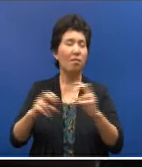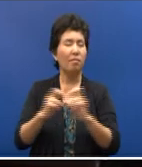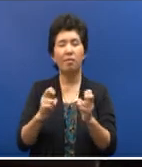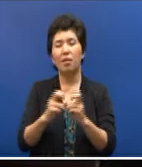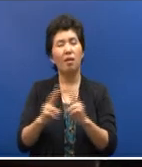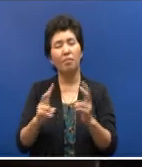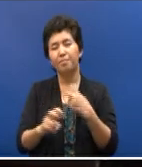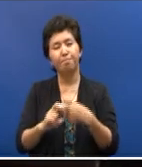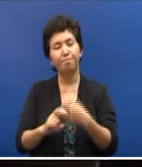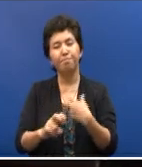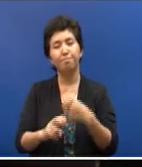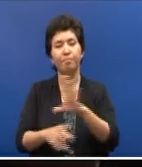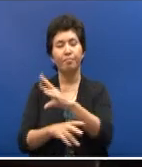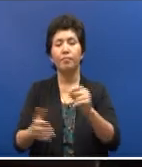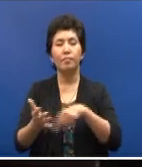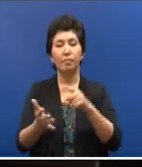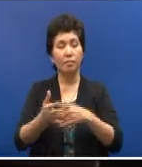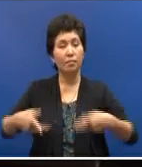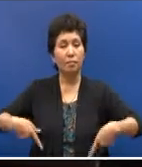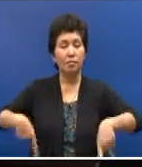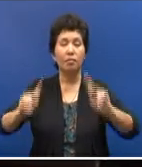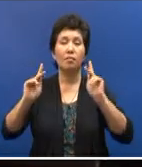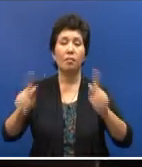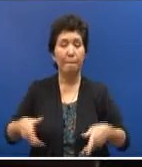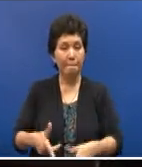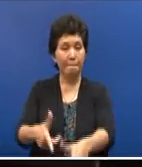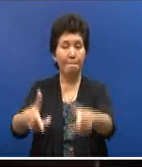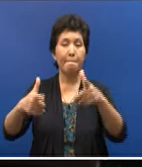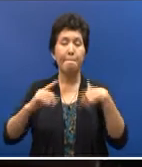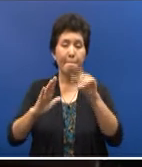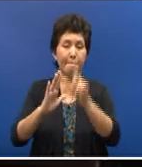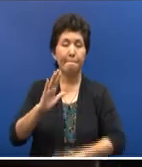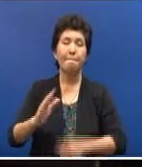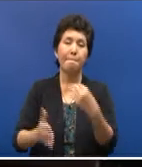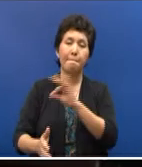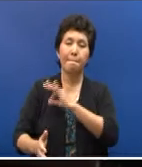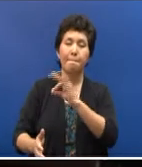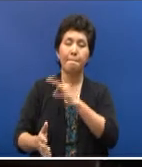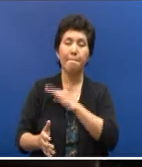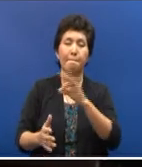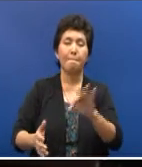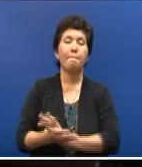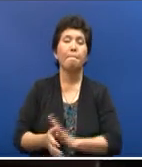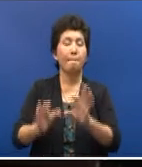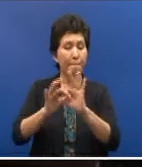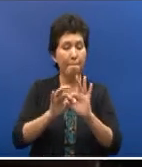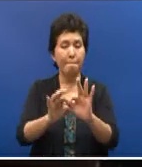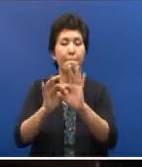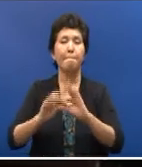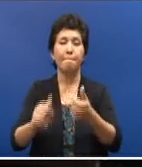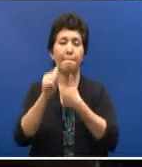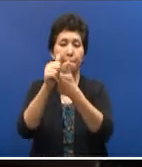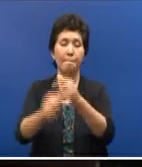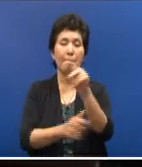way. Okay, so this allows no mutual benefits, okay, and little cooperation. So